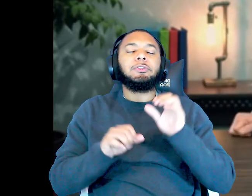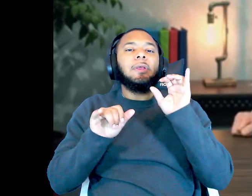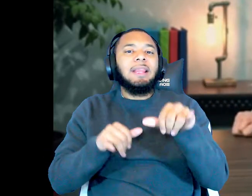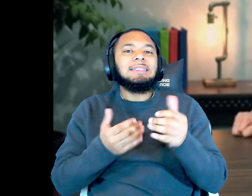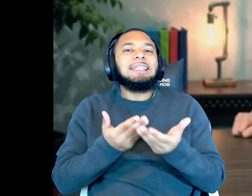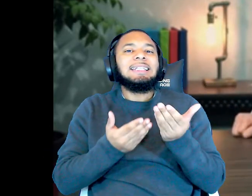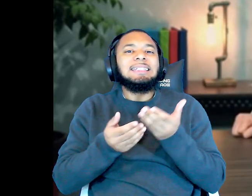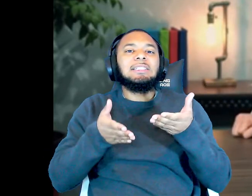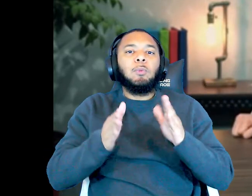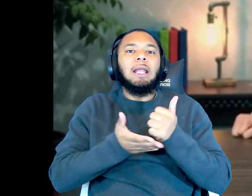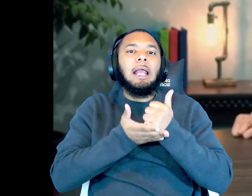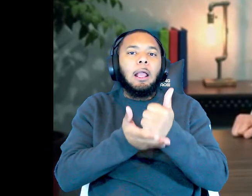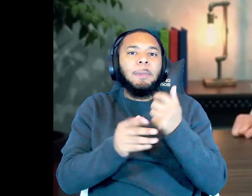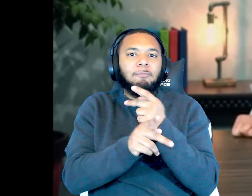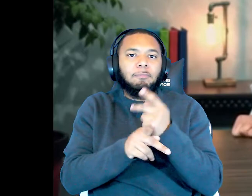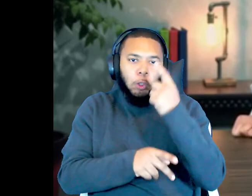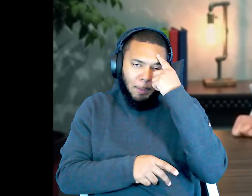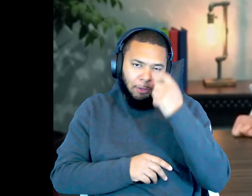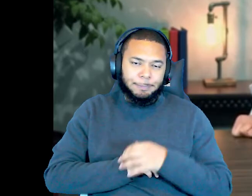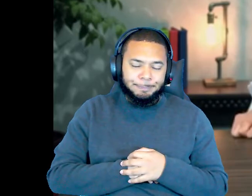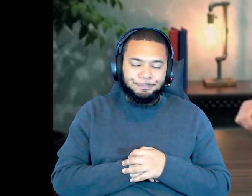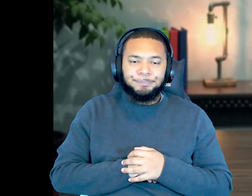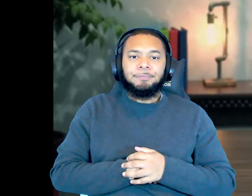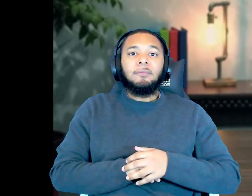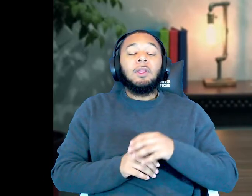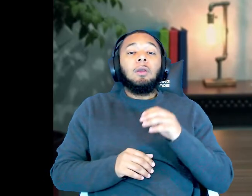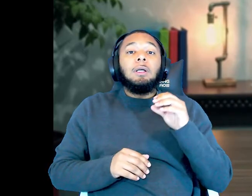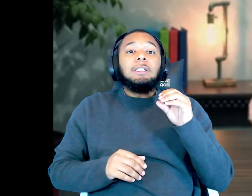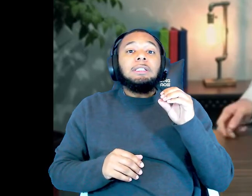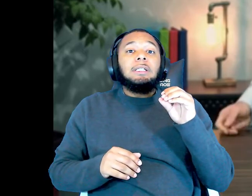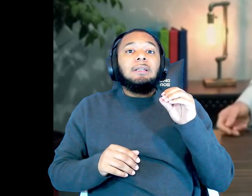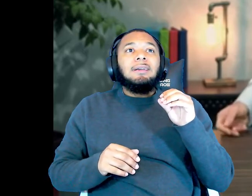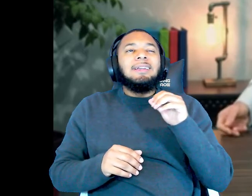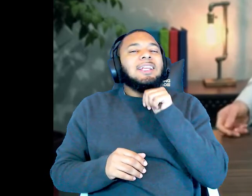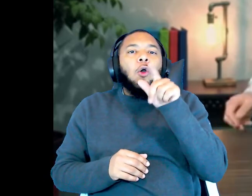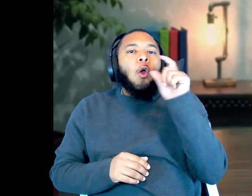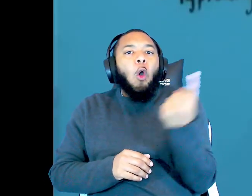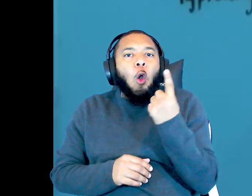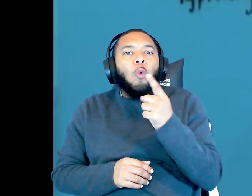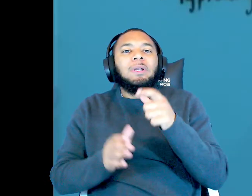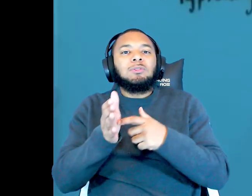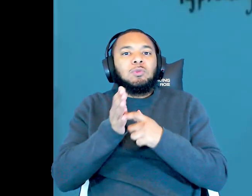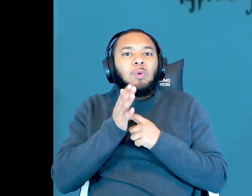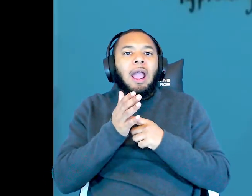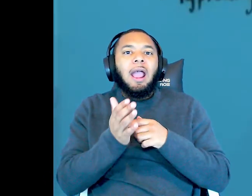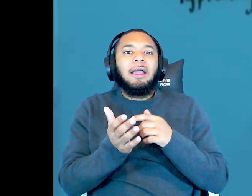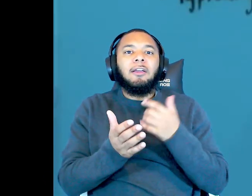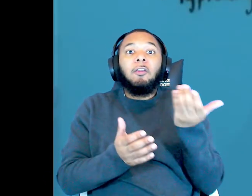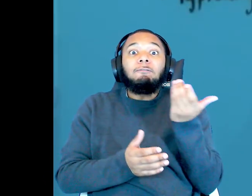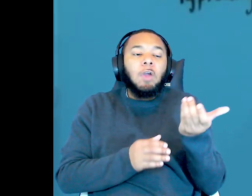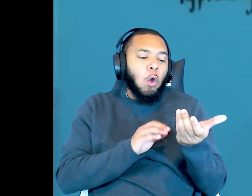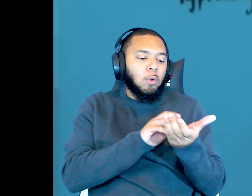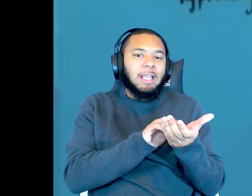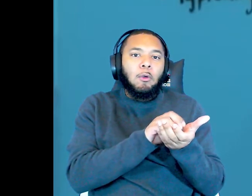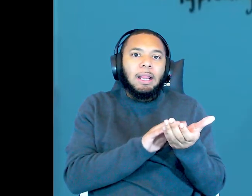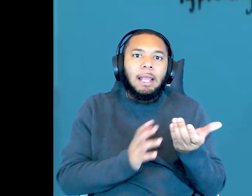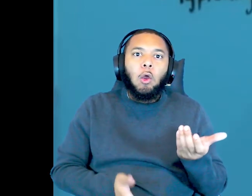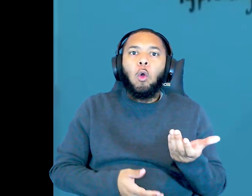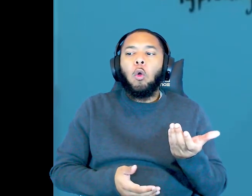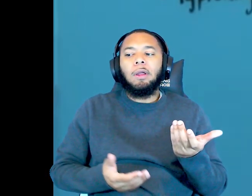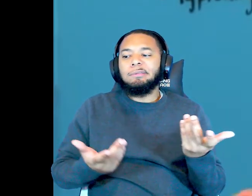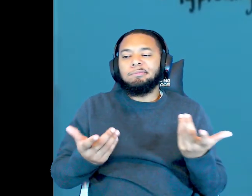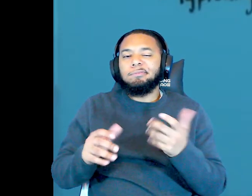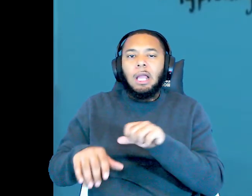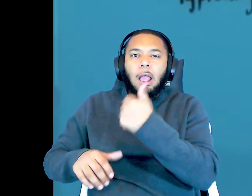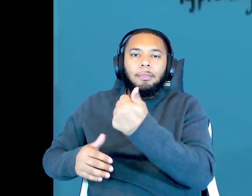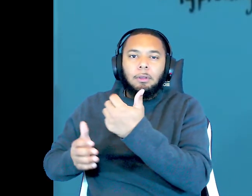calculator on your phone, or if you have a standalone calculator, you can use that mental math skill to help you. So you're going to owe $24 in ordinary